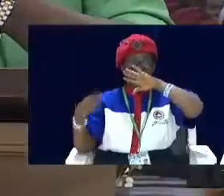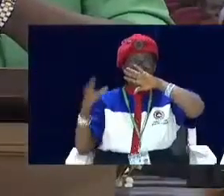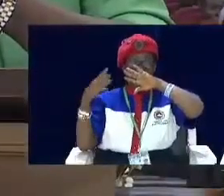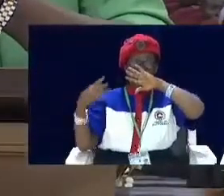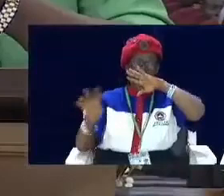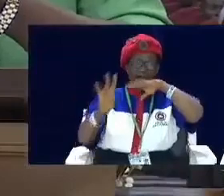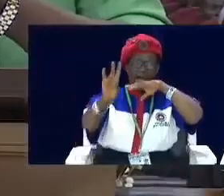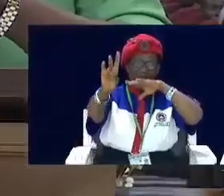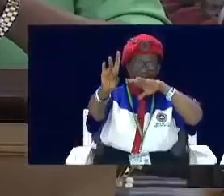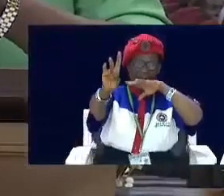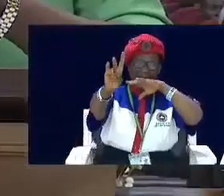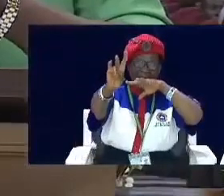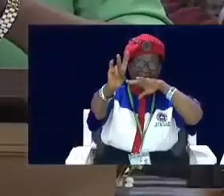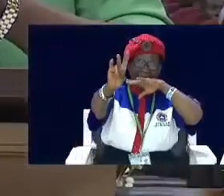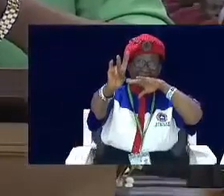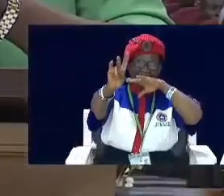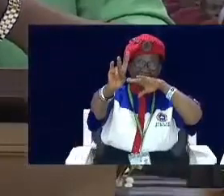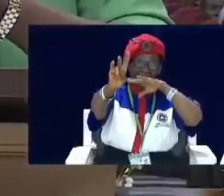Seven. AJ.